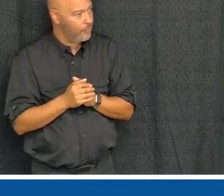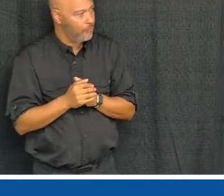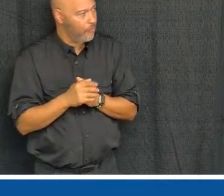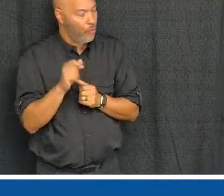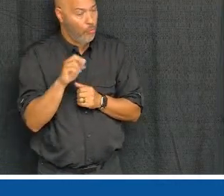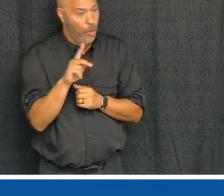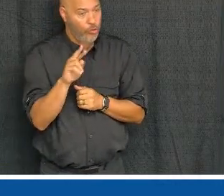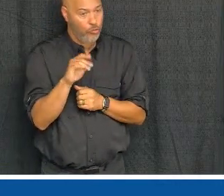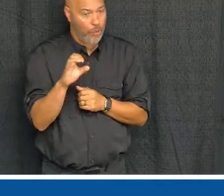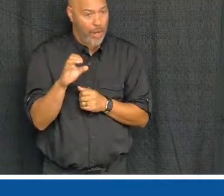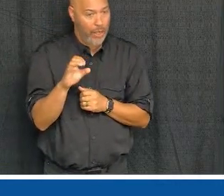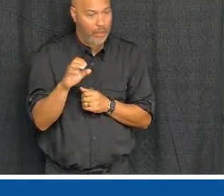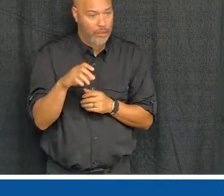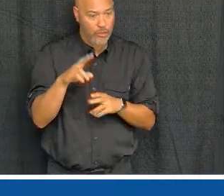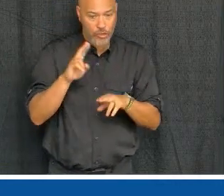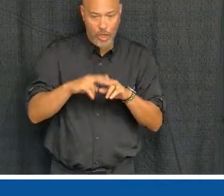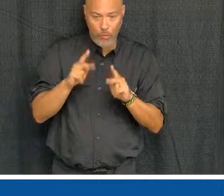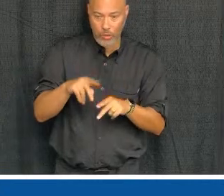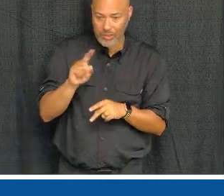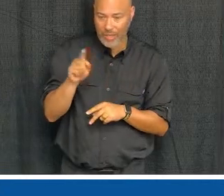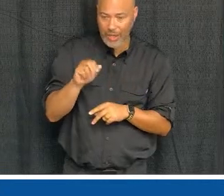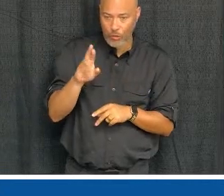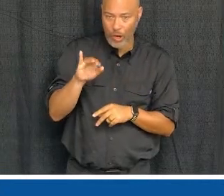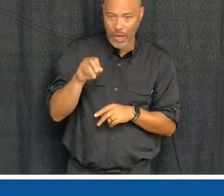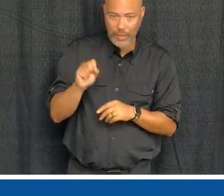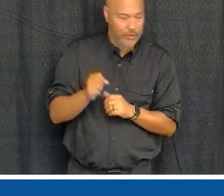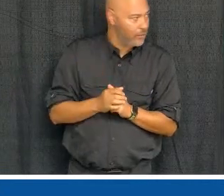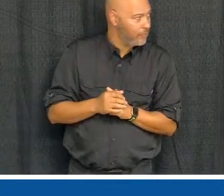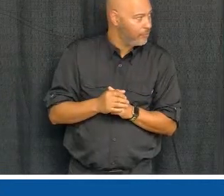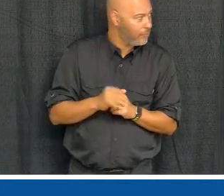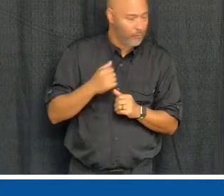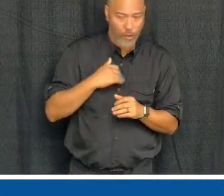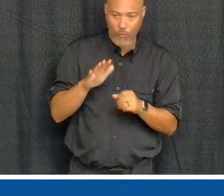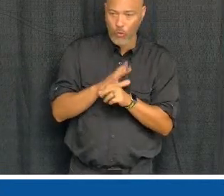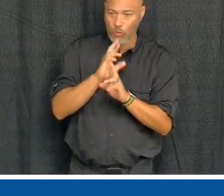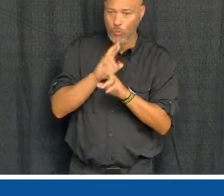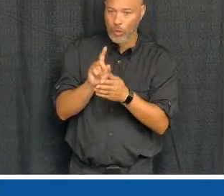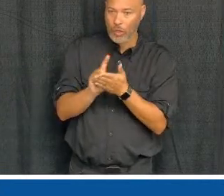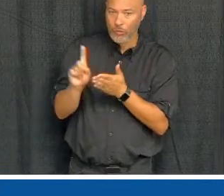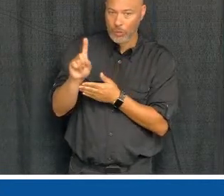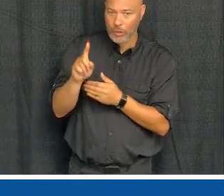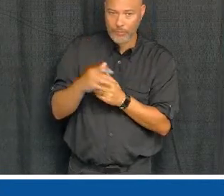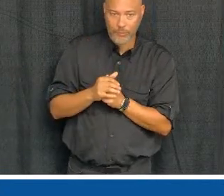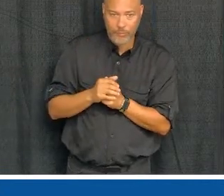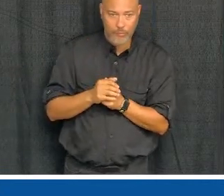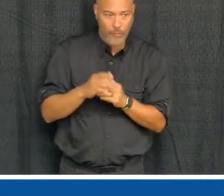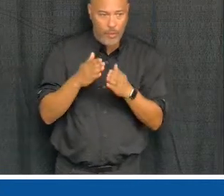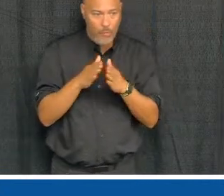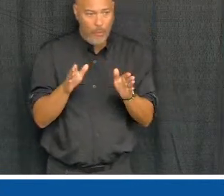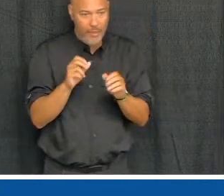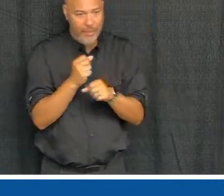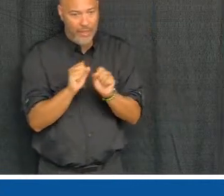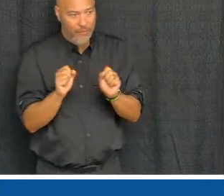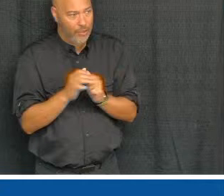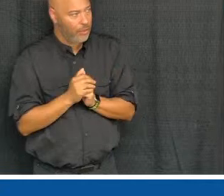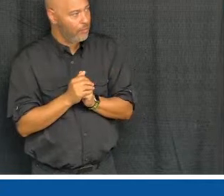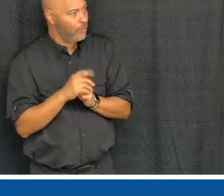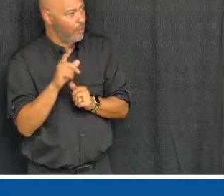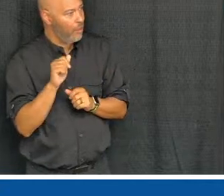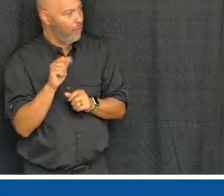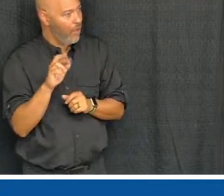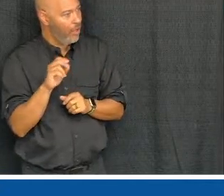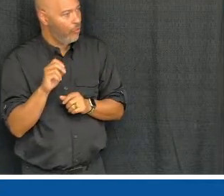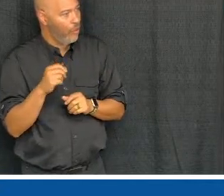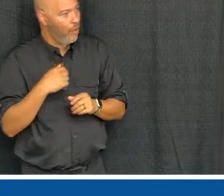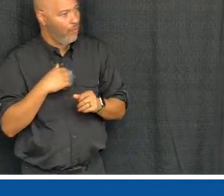Parks and Recreation Committee, Chairperson Zacharias. Thank you, Mayor. I'll have a full report next week. Thank you. Public Safety Committee, Chairperson Lovato.